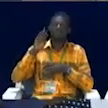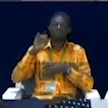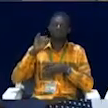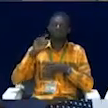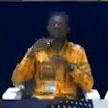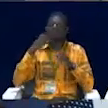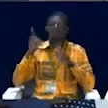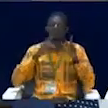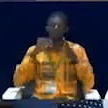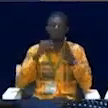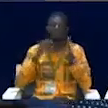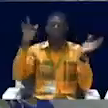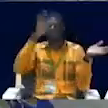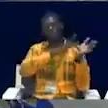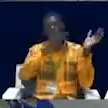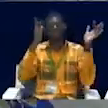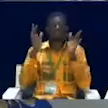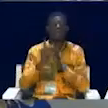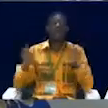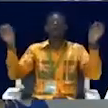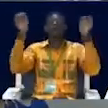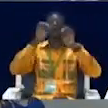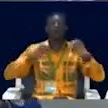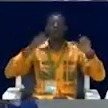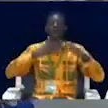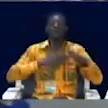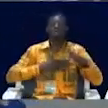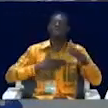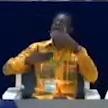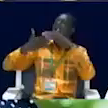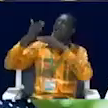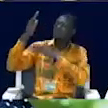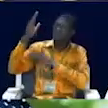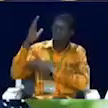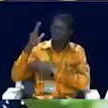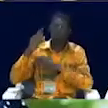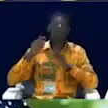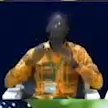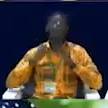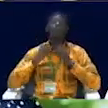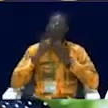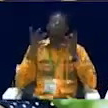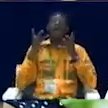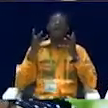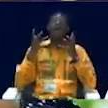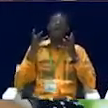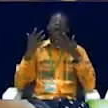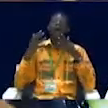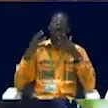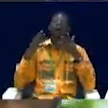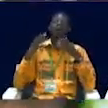Who did it? Jesus. Oh my God.